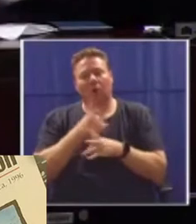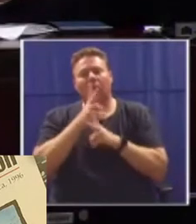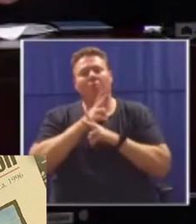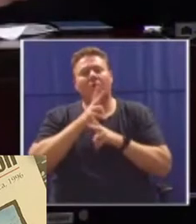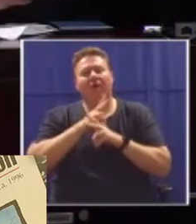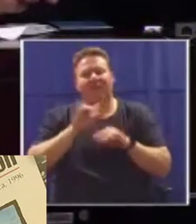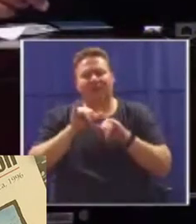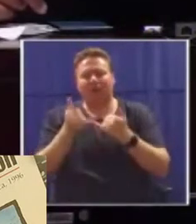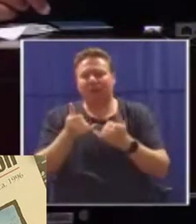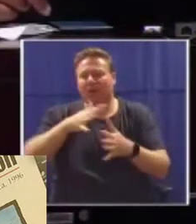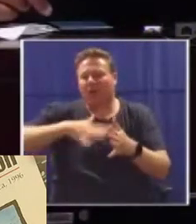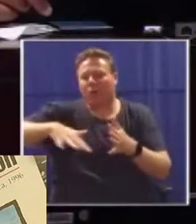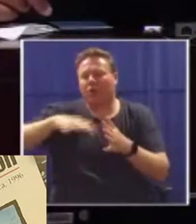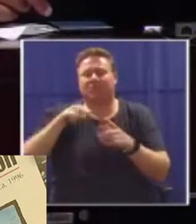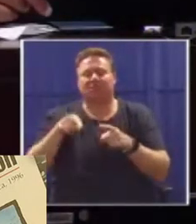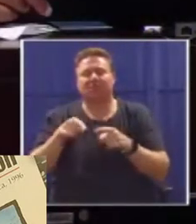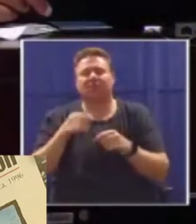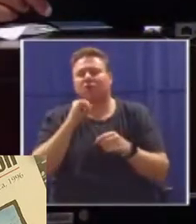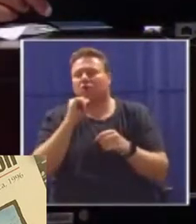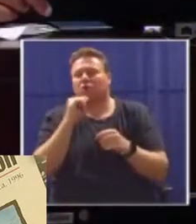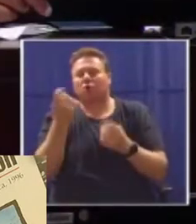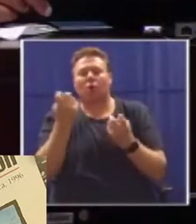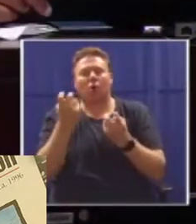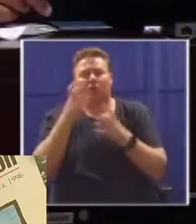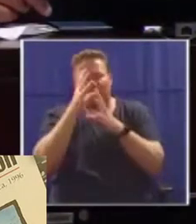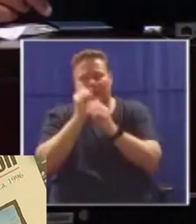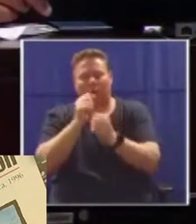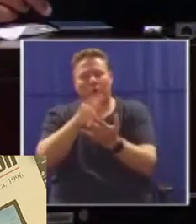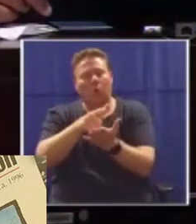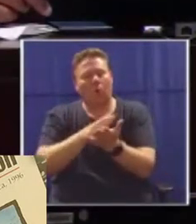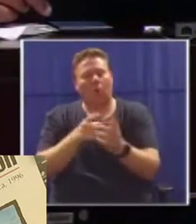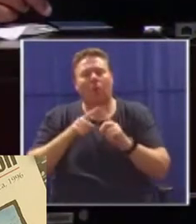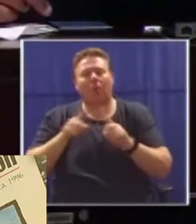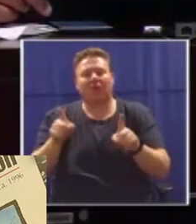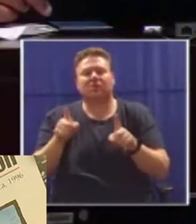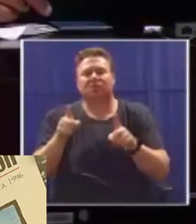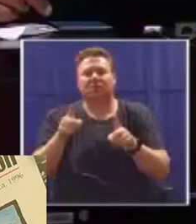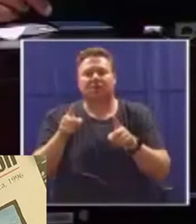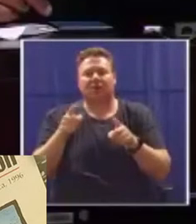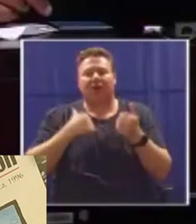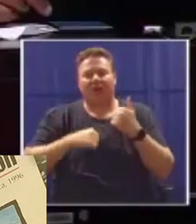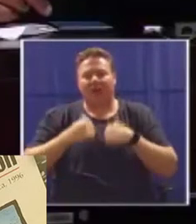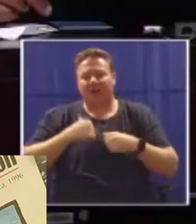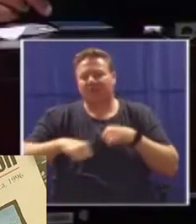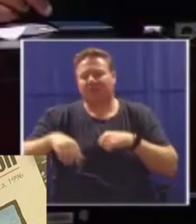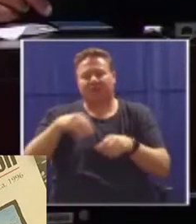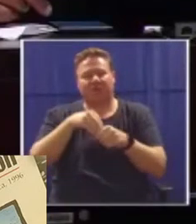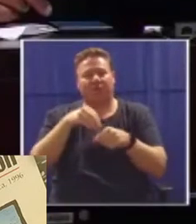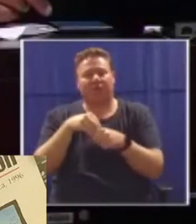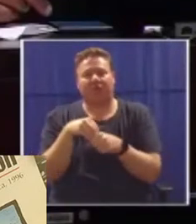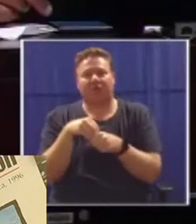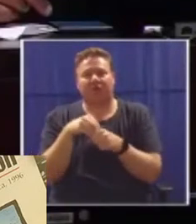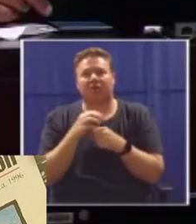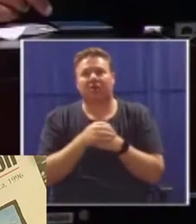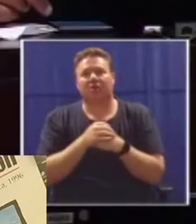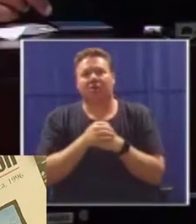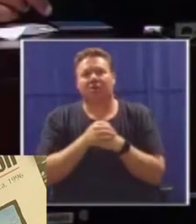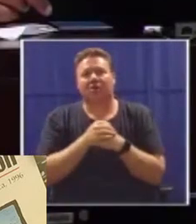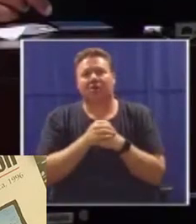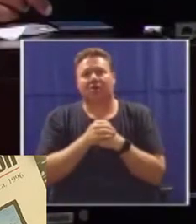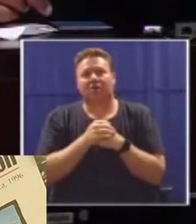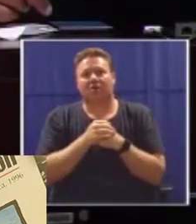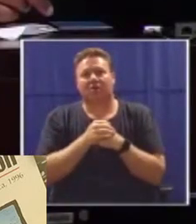to not just endorse, but actually lead an active citizenry drive